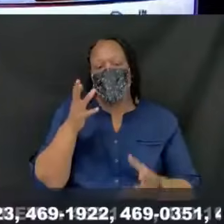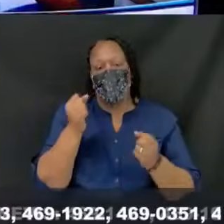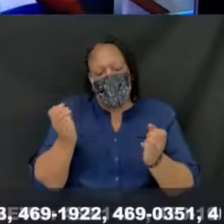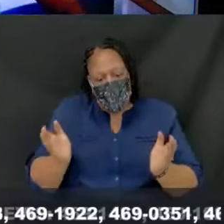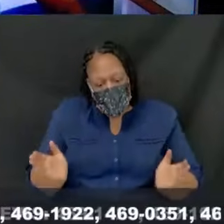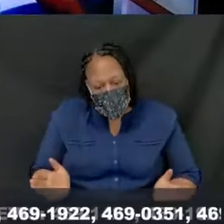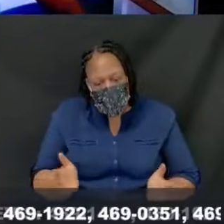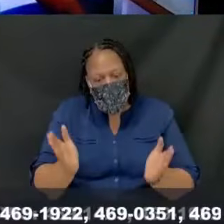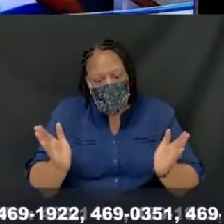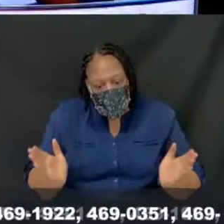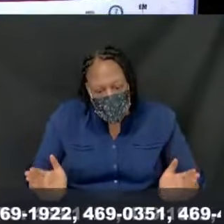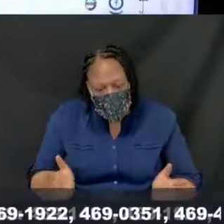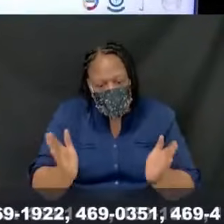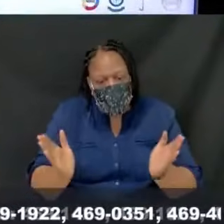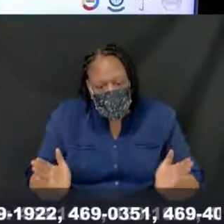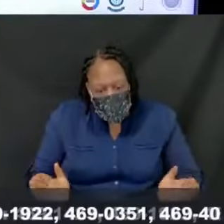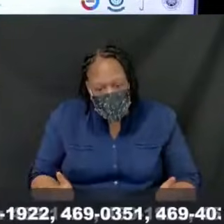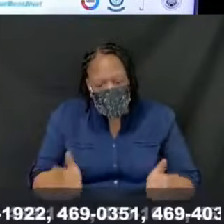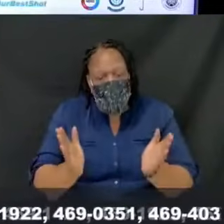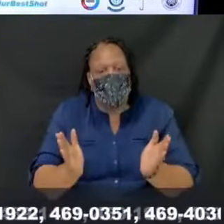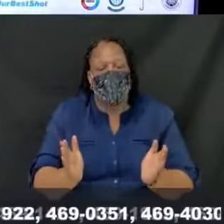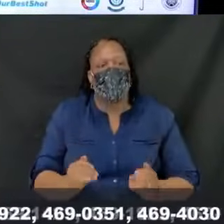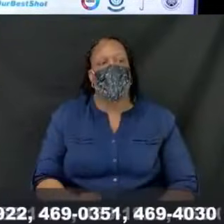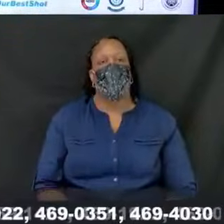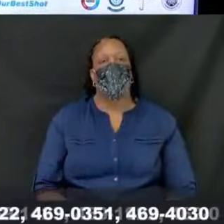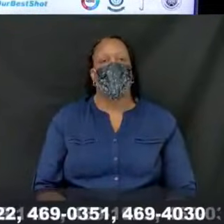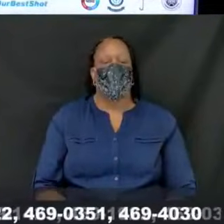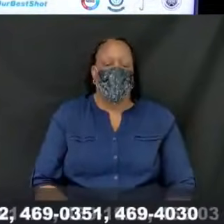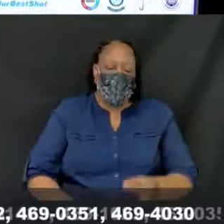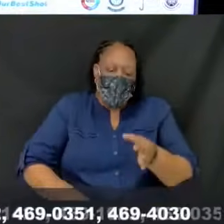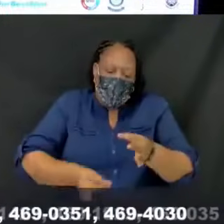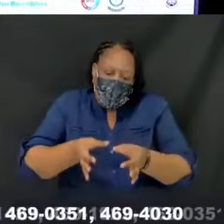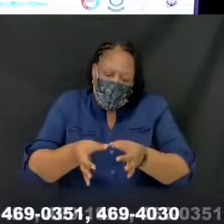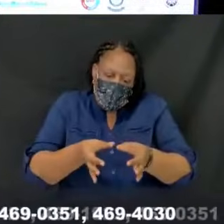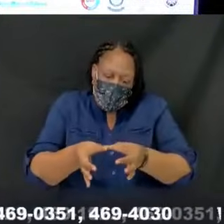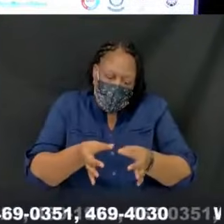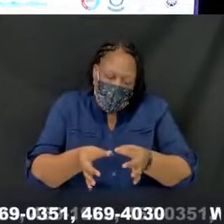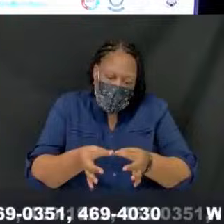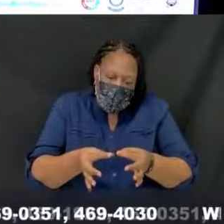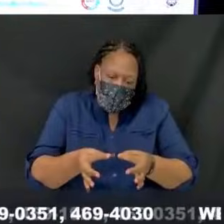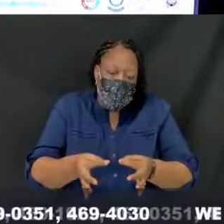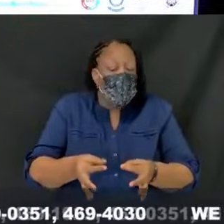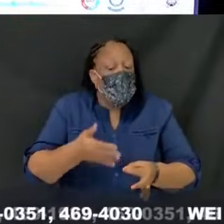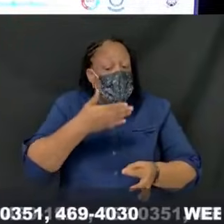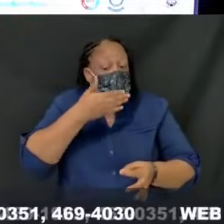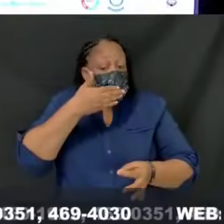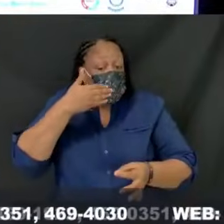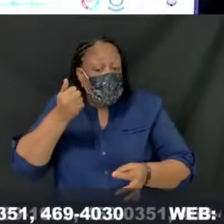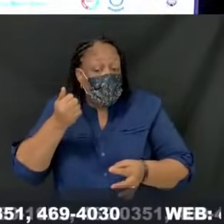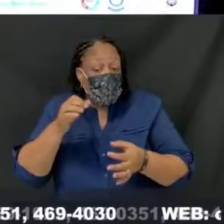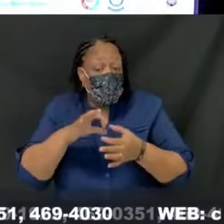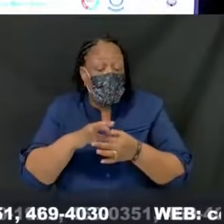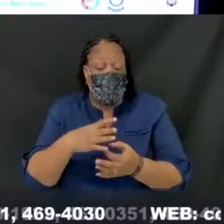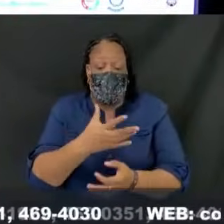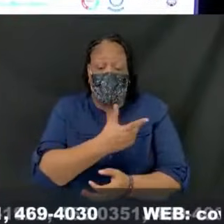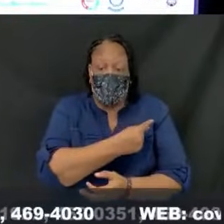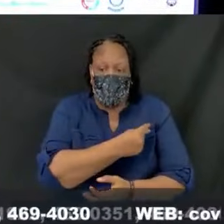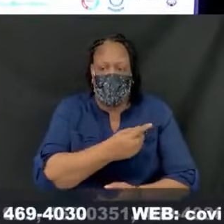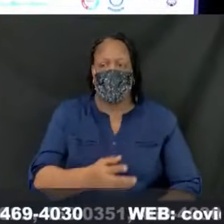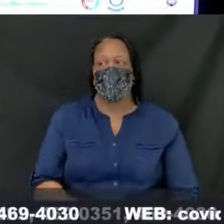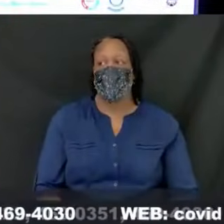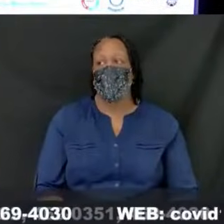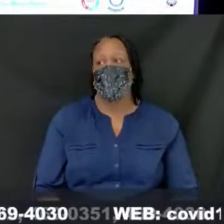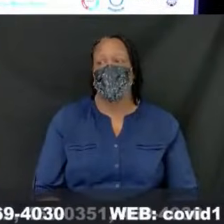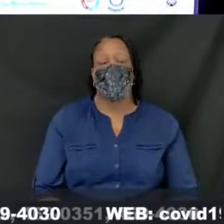will catch more flies with honey if we explain to persons the benefits of getting vaccine, bearing in mind that St. Kitts and Nevis